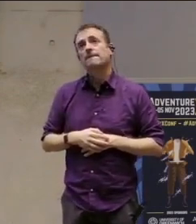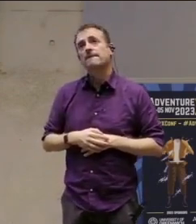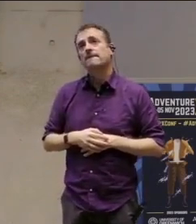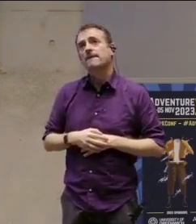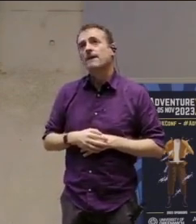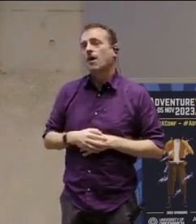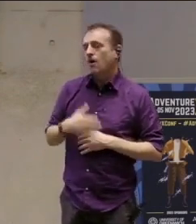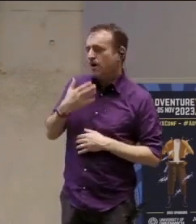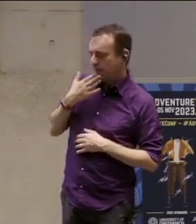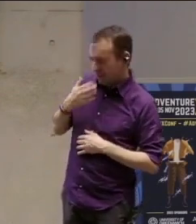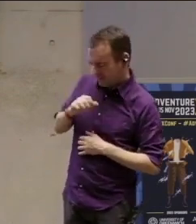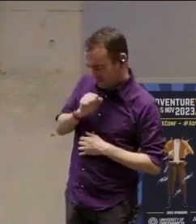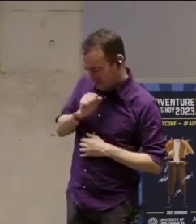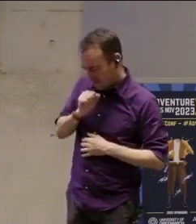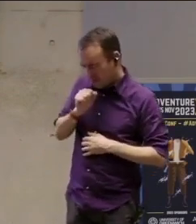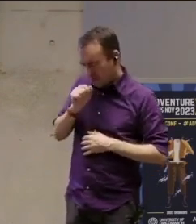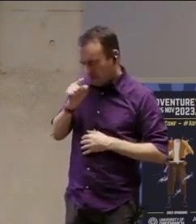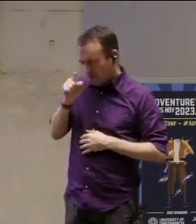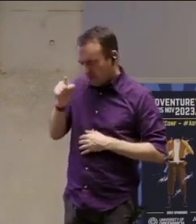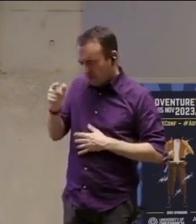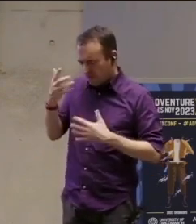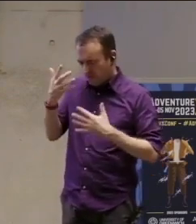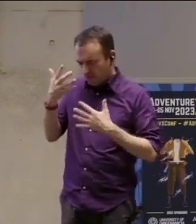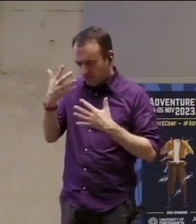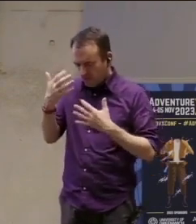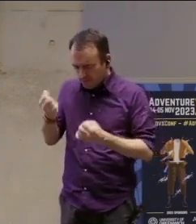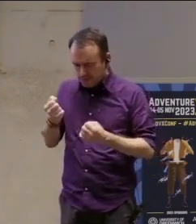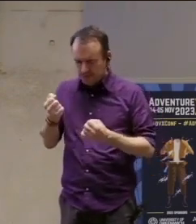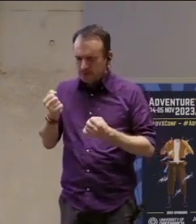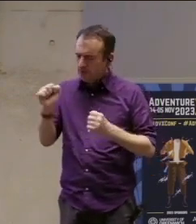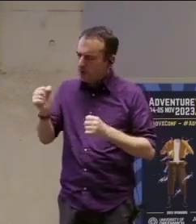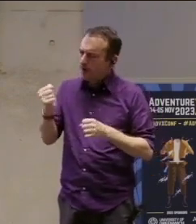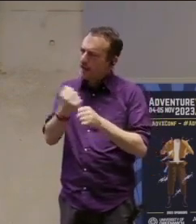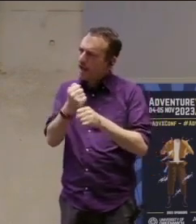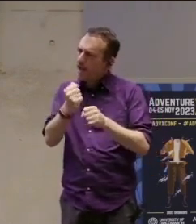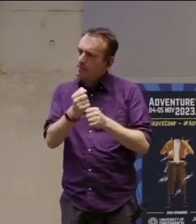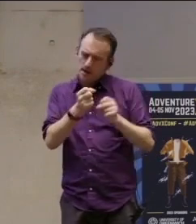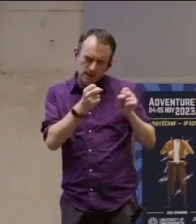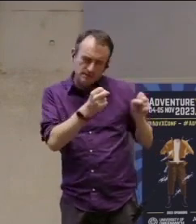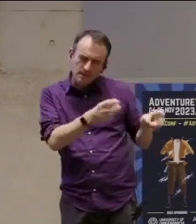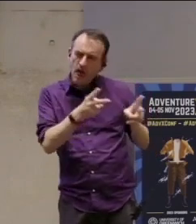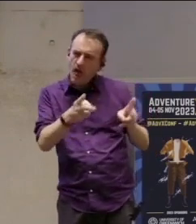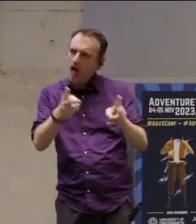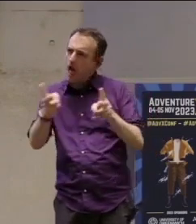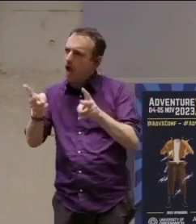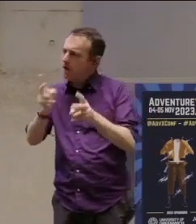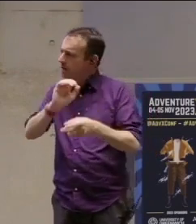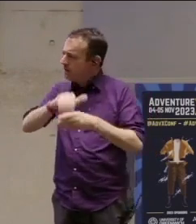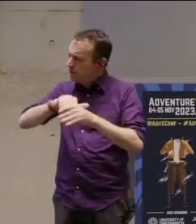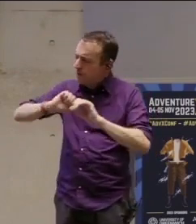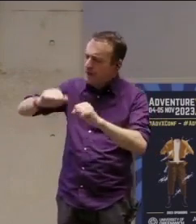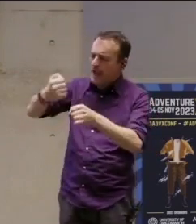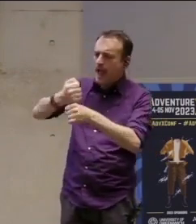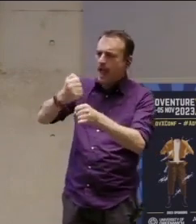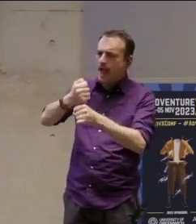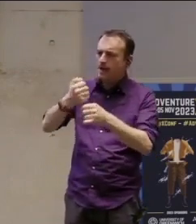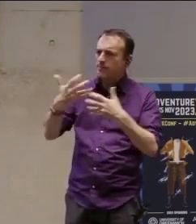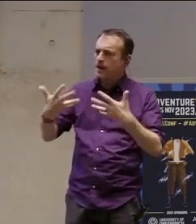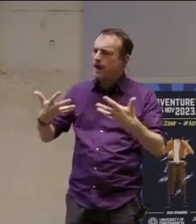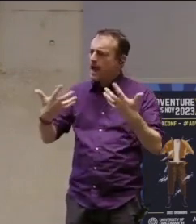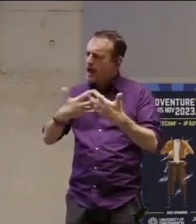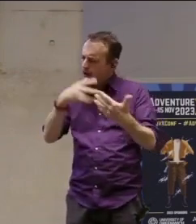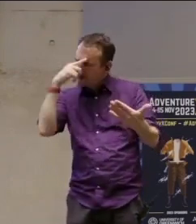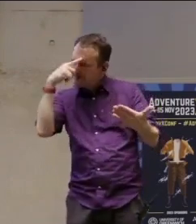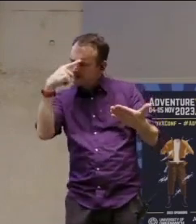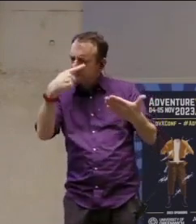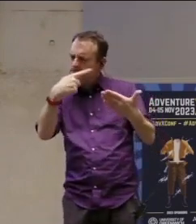Thanks. Right, so you've got so many different styles between all the different parts of that, the UI and the gameplay and that sort of thing. How do you decide when you're